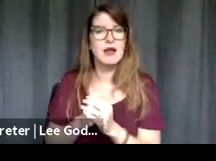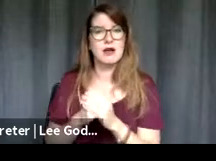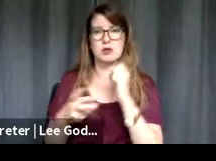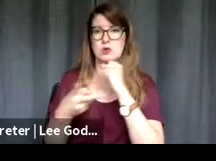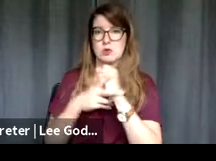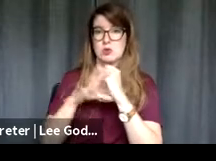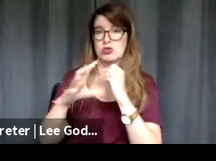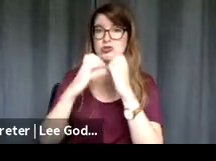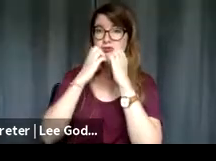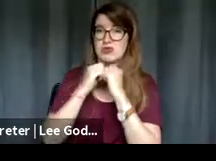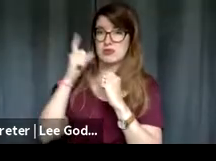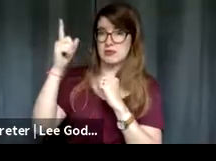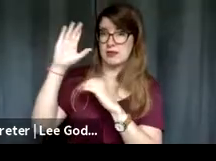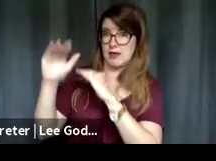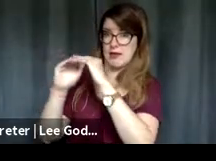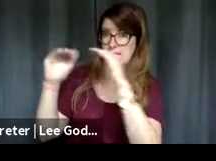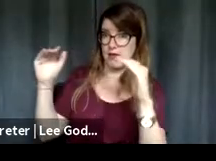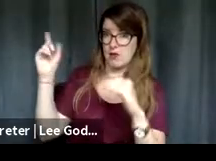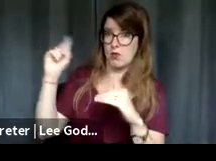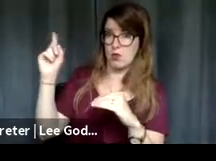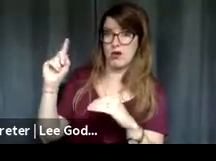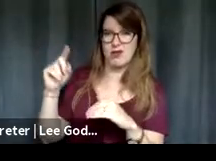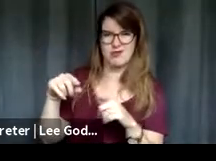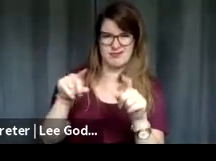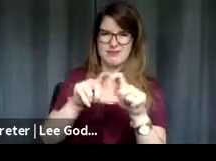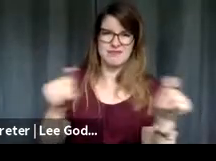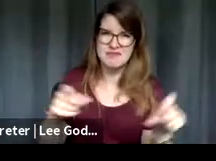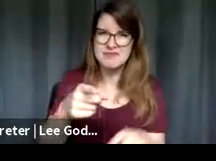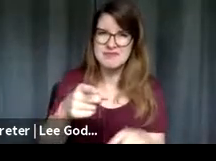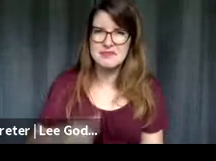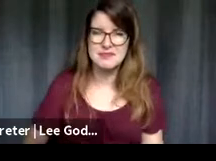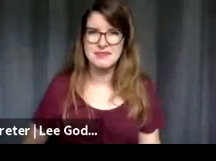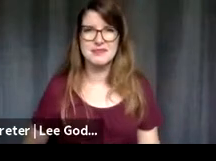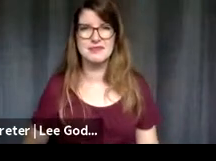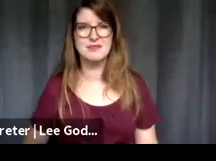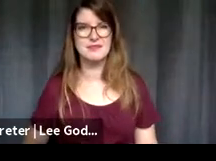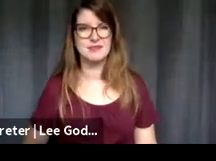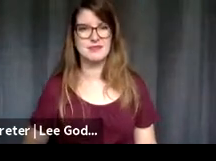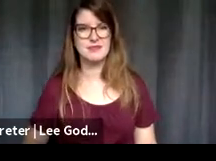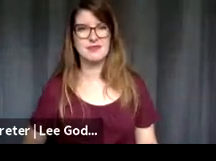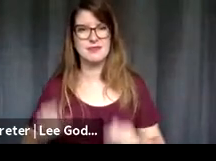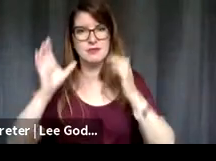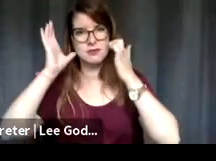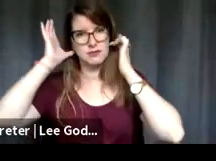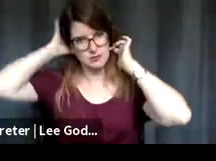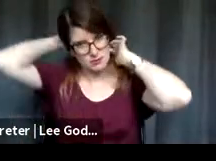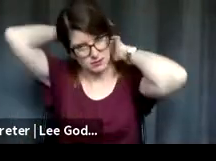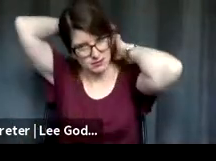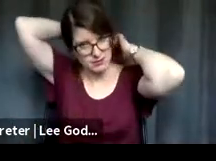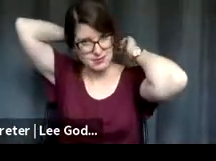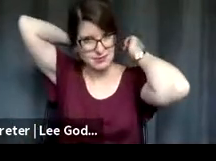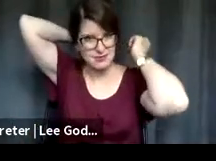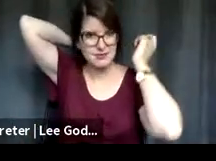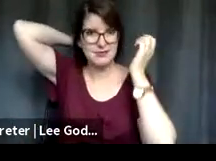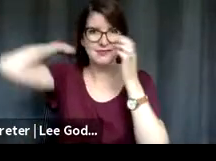your treasures in heaven, where moth and rust cannot destroy, and thieves do not break in and steal, and internet hackers